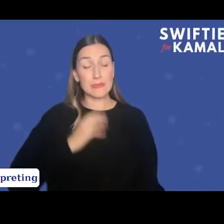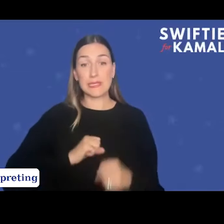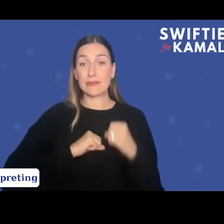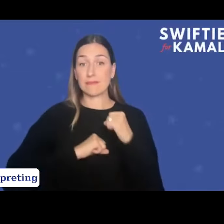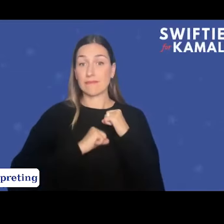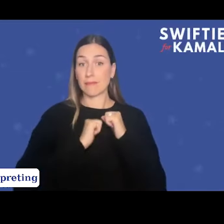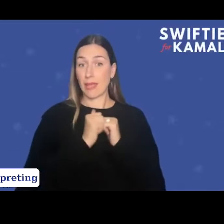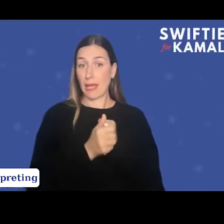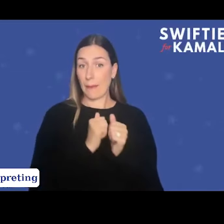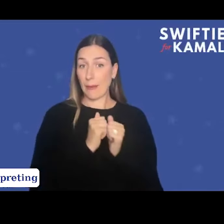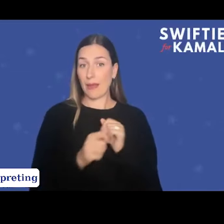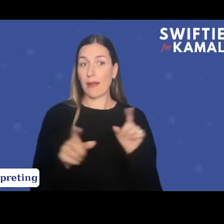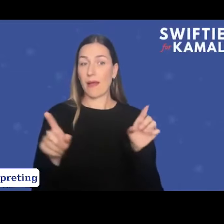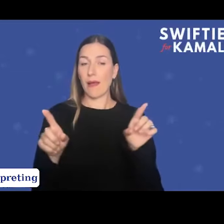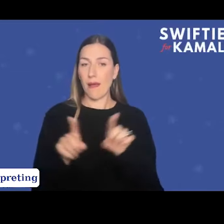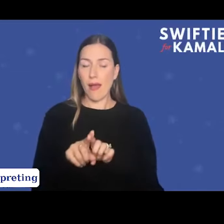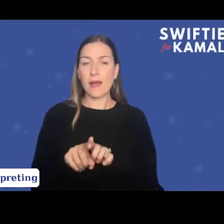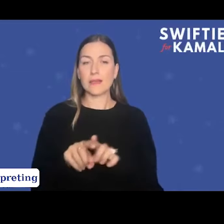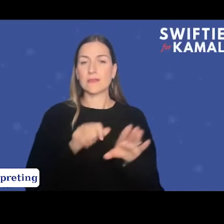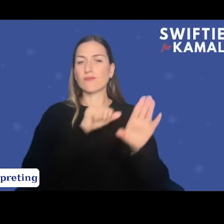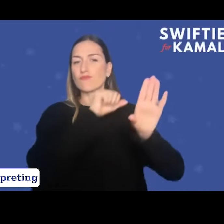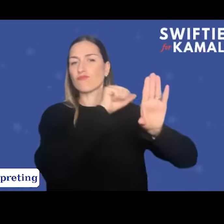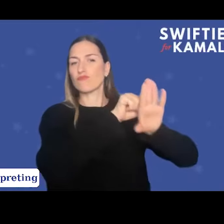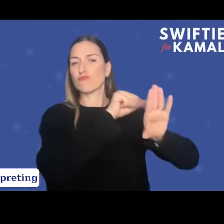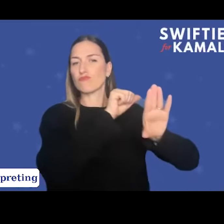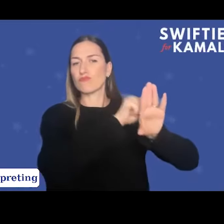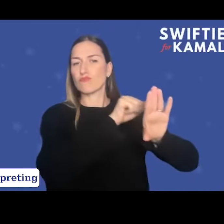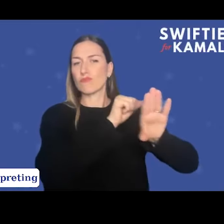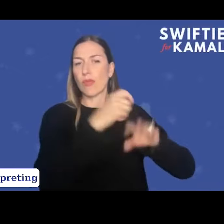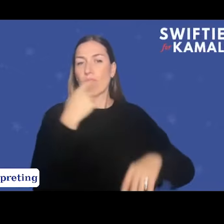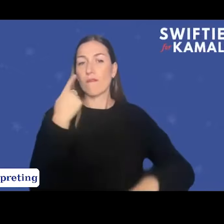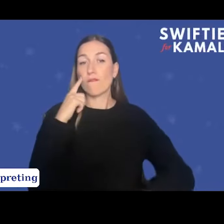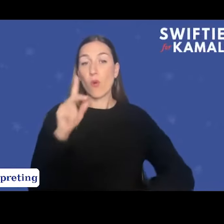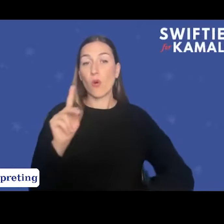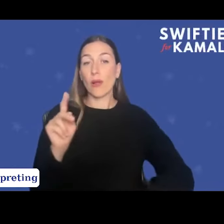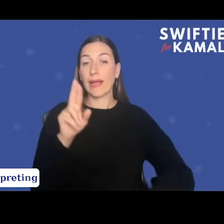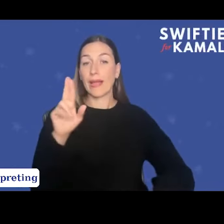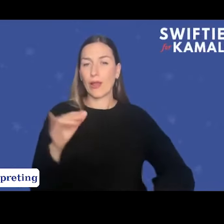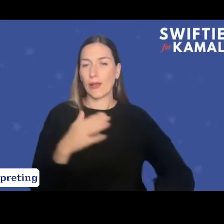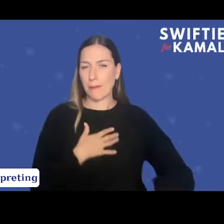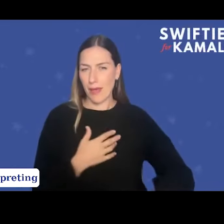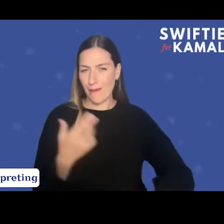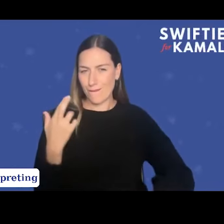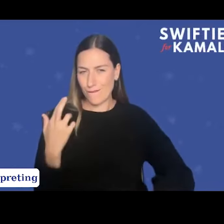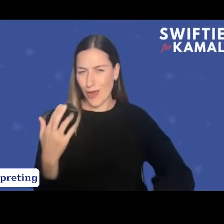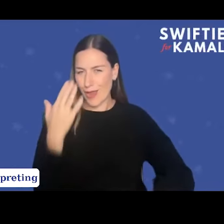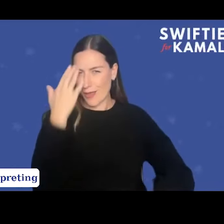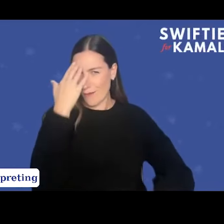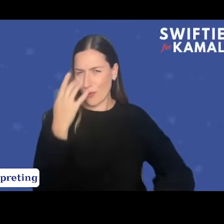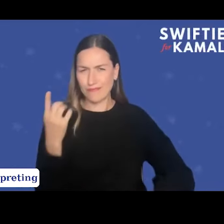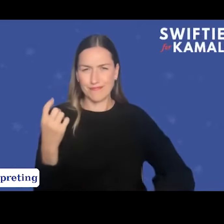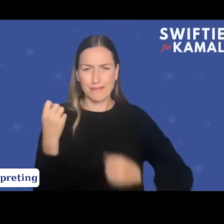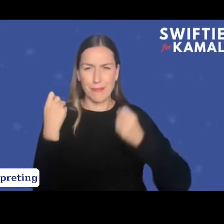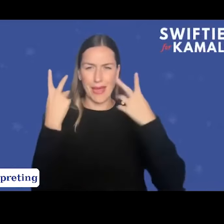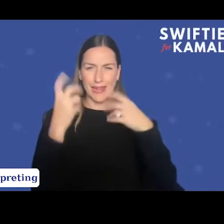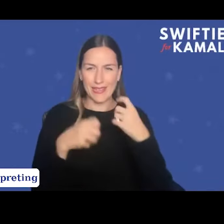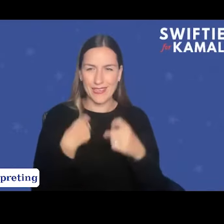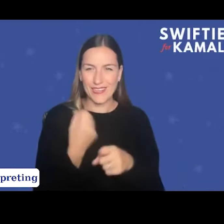as a surrogate and a door knocker for John Kerry, who is a friend of mine. I've known him for years. And